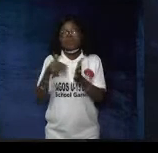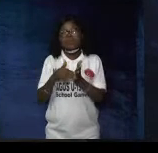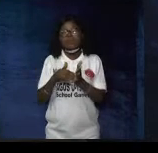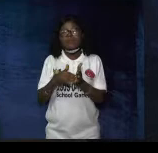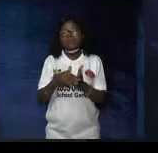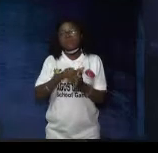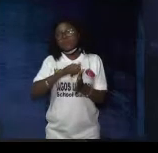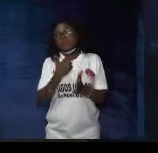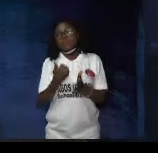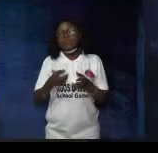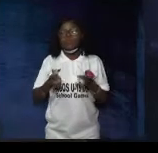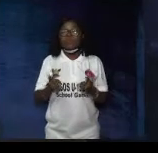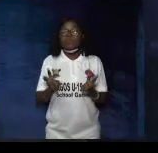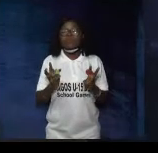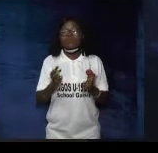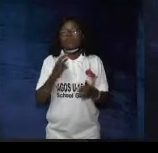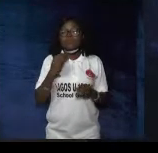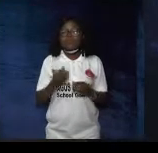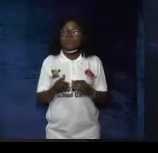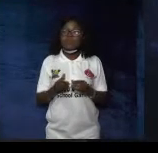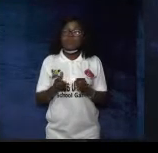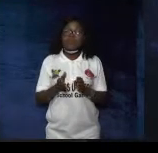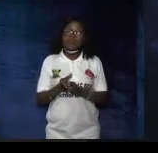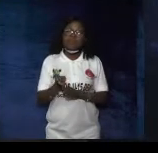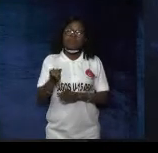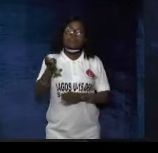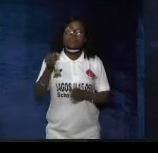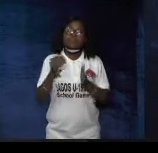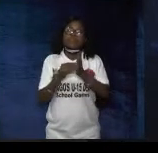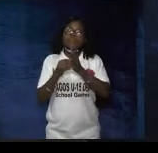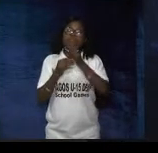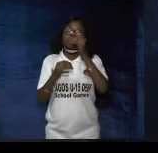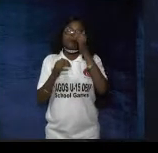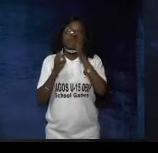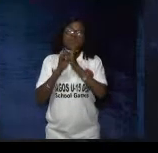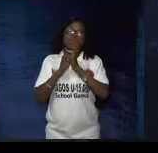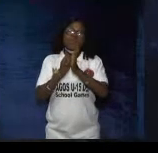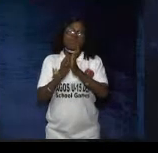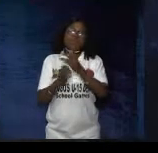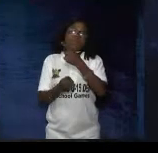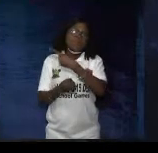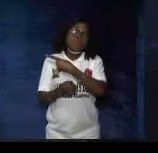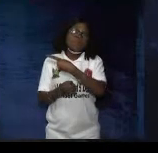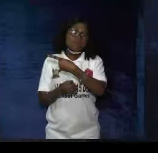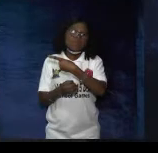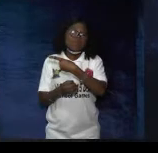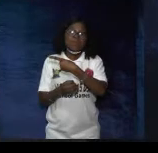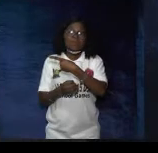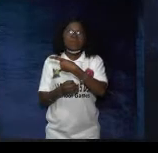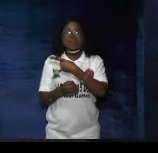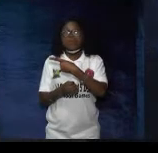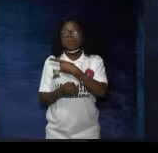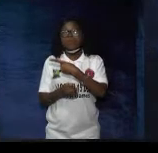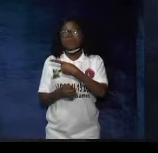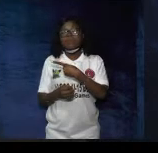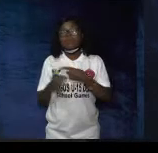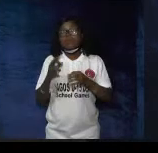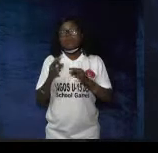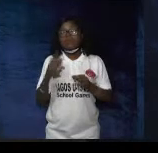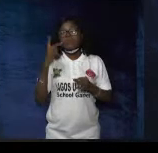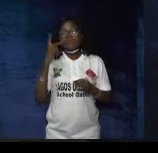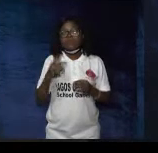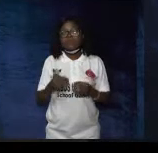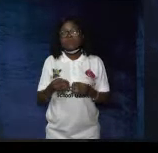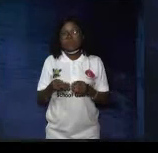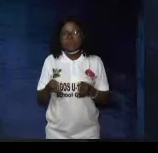Let's check out the other sides. Is it a line of symmetry or not? Let's see. If I fold along this angle, you see that there is an overlap.